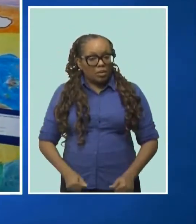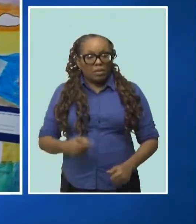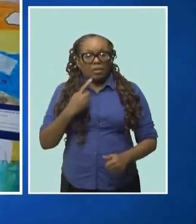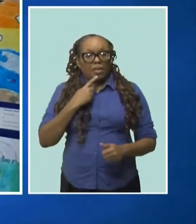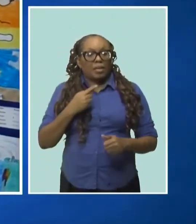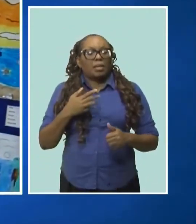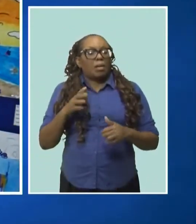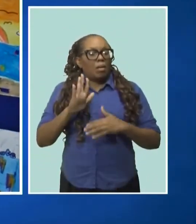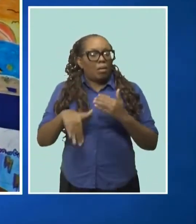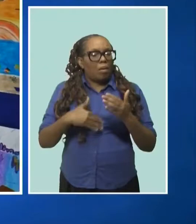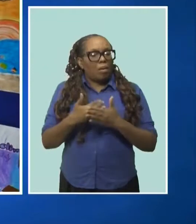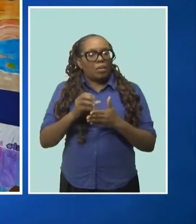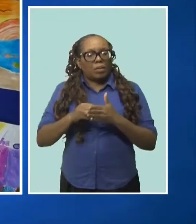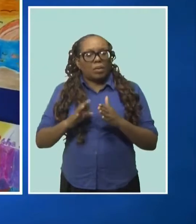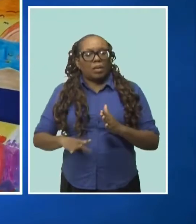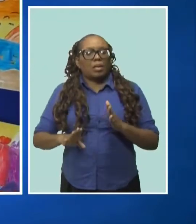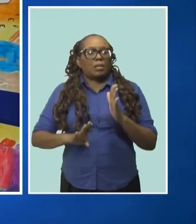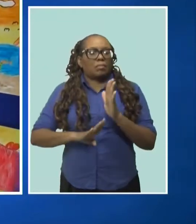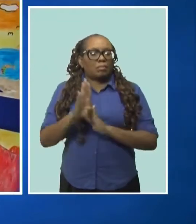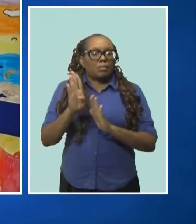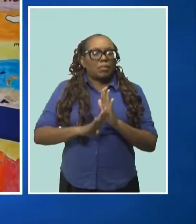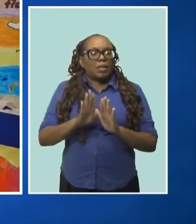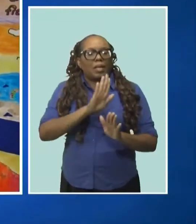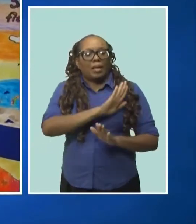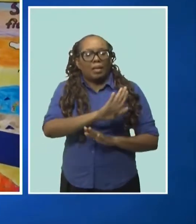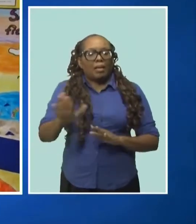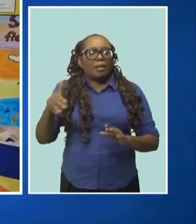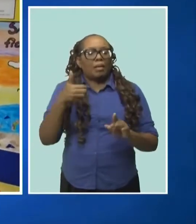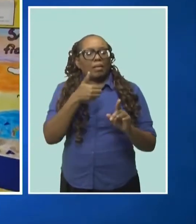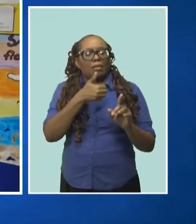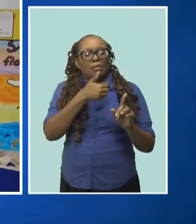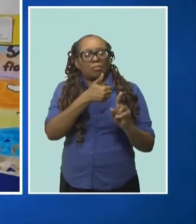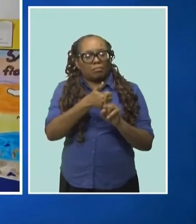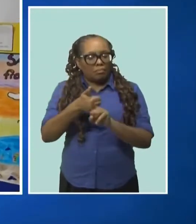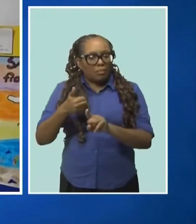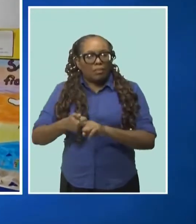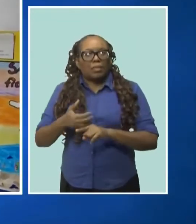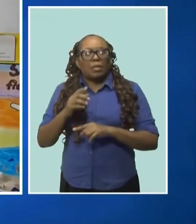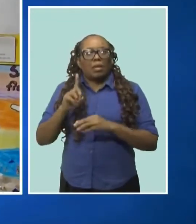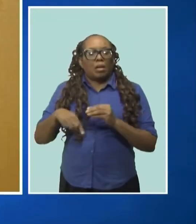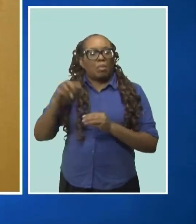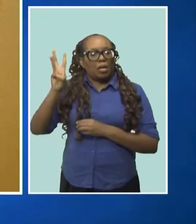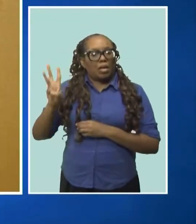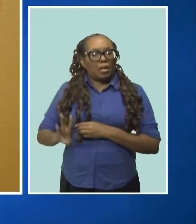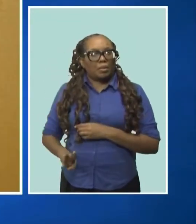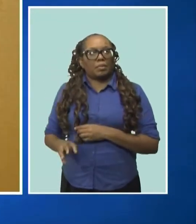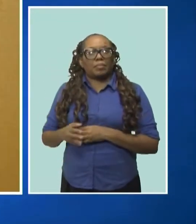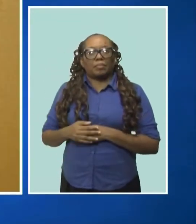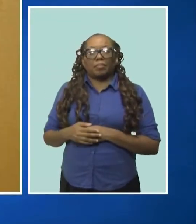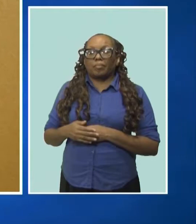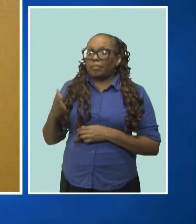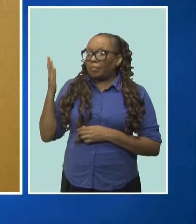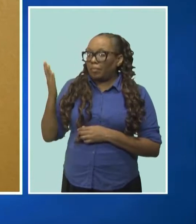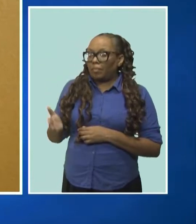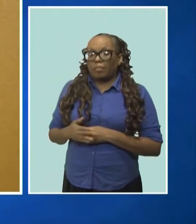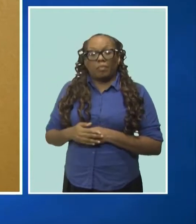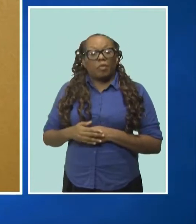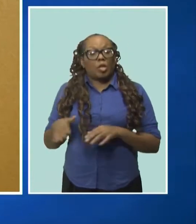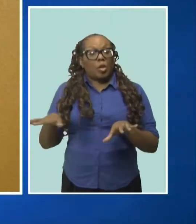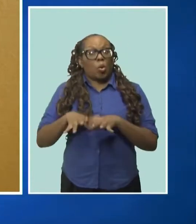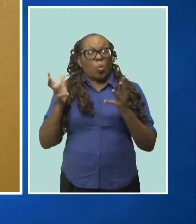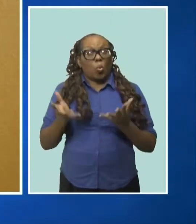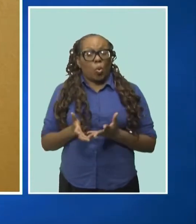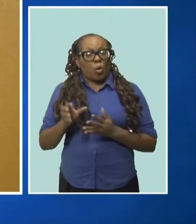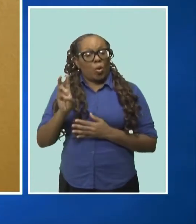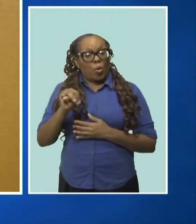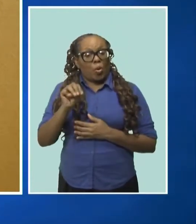their initiative against the theme "On the Front Line of Climate Action." To commemorate World Met Day, we extended our